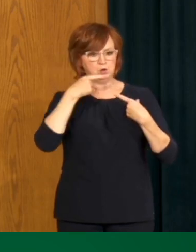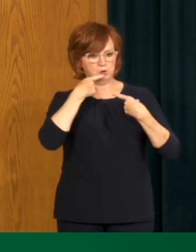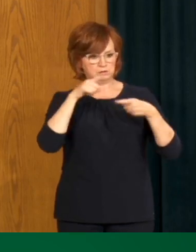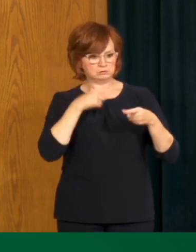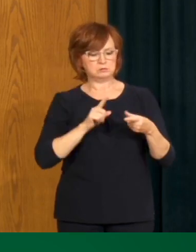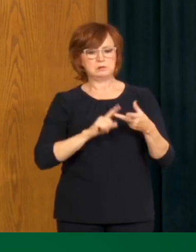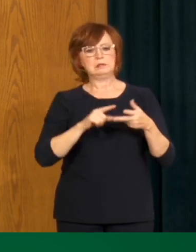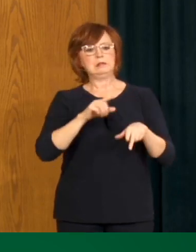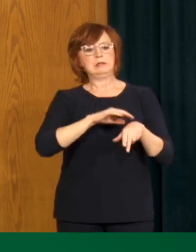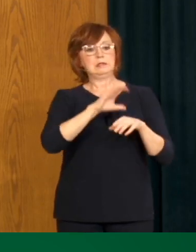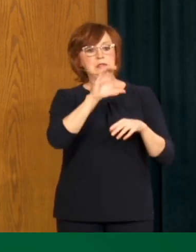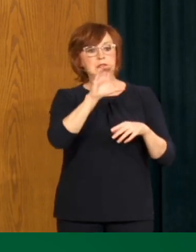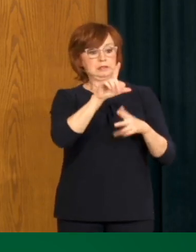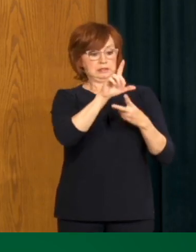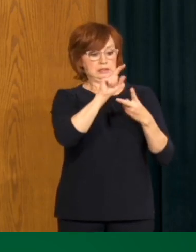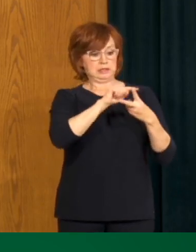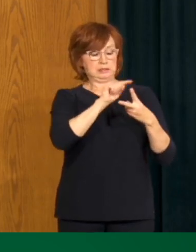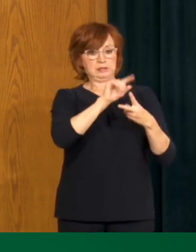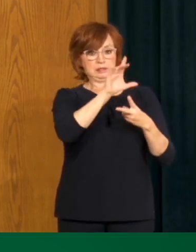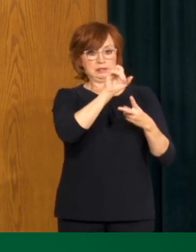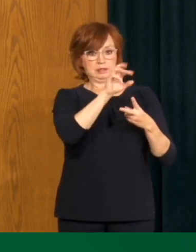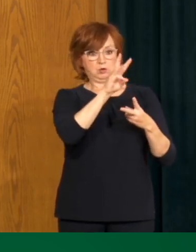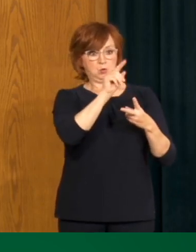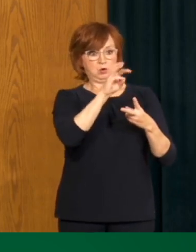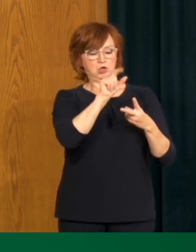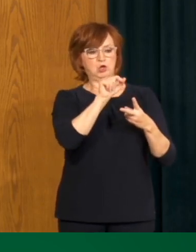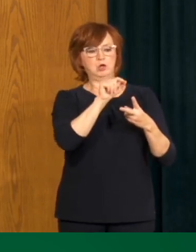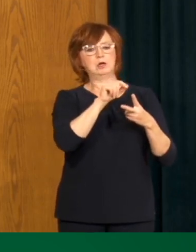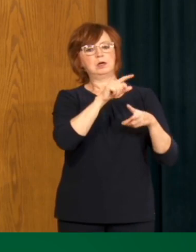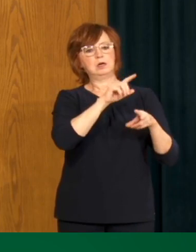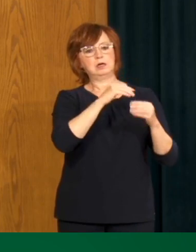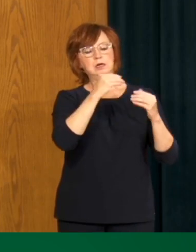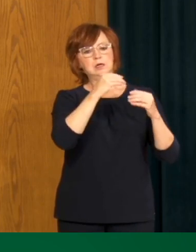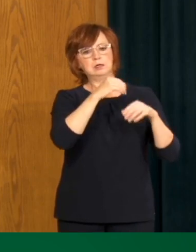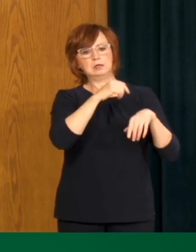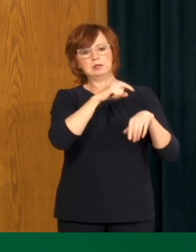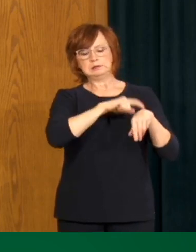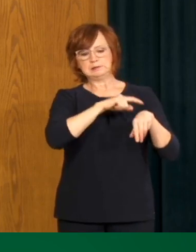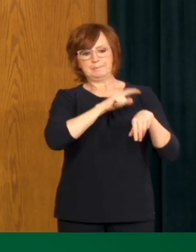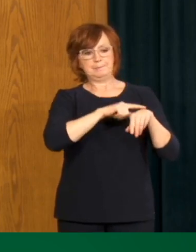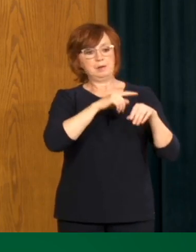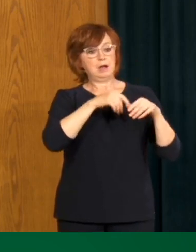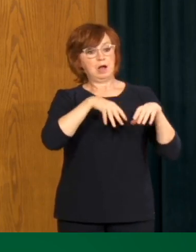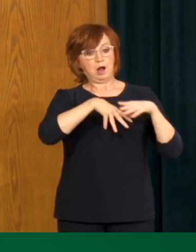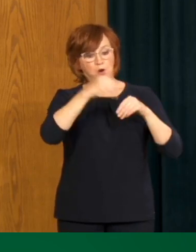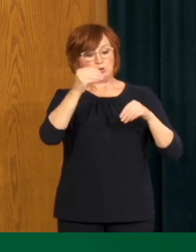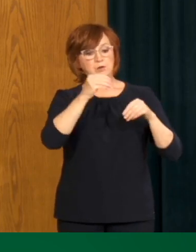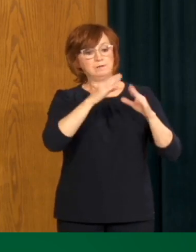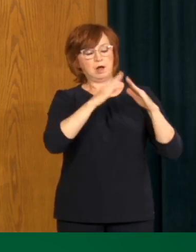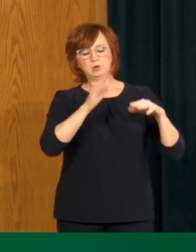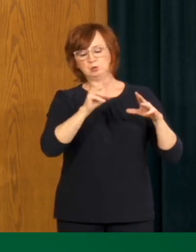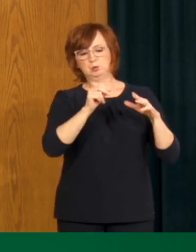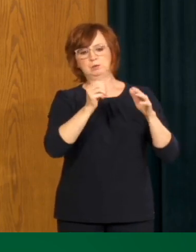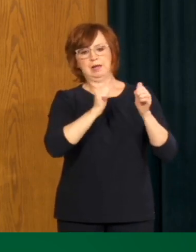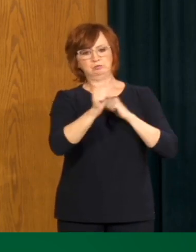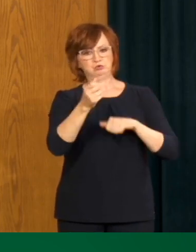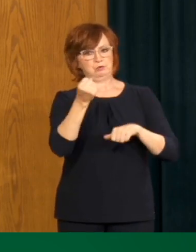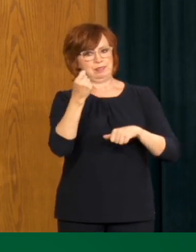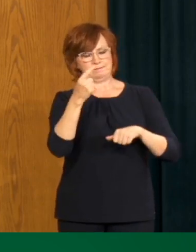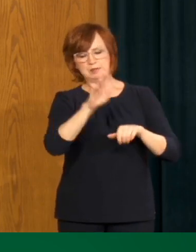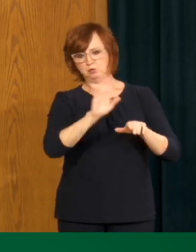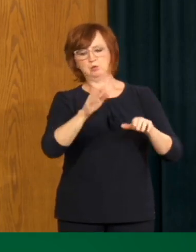and is restricting non-essential travel to and from the community. Groceries and other essentials are being delivered from La Loche to minimize